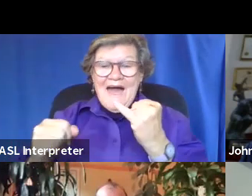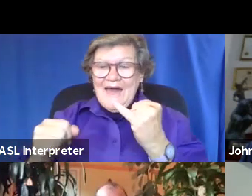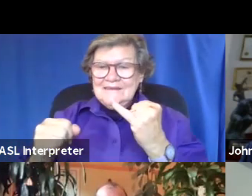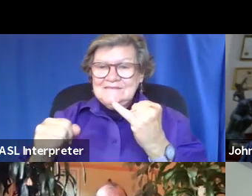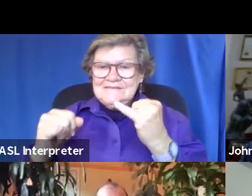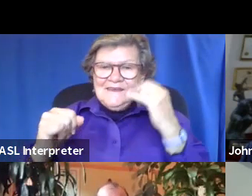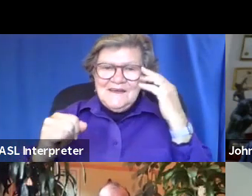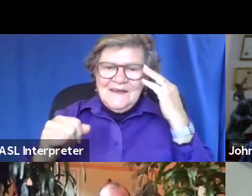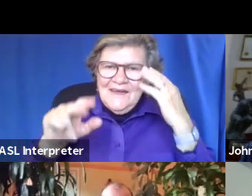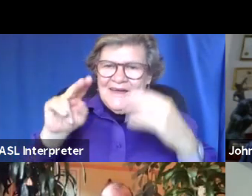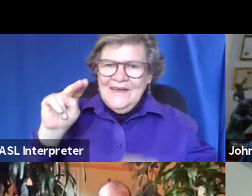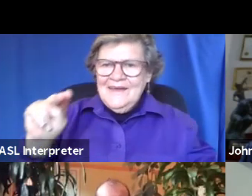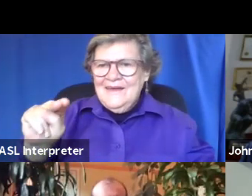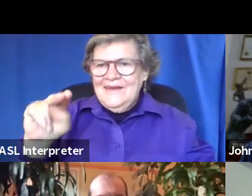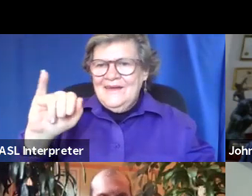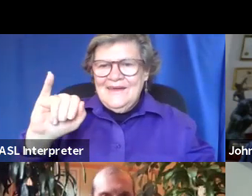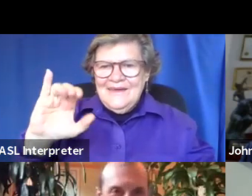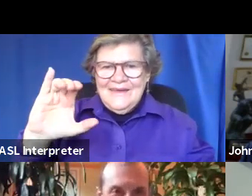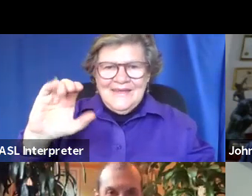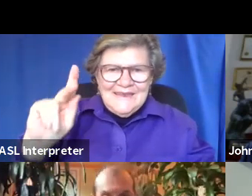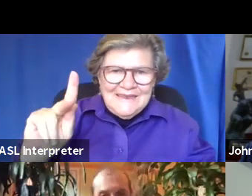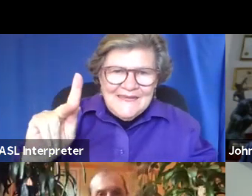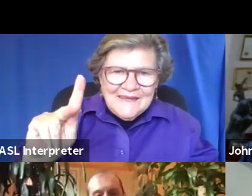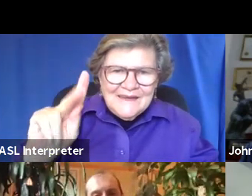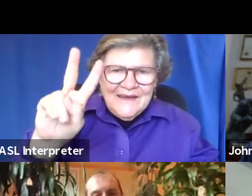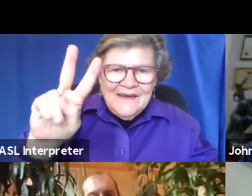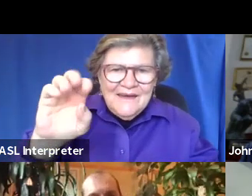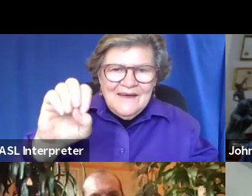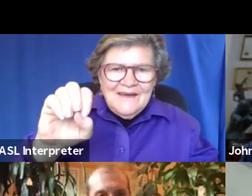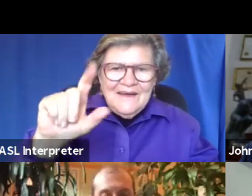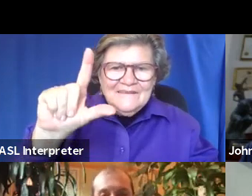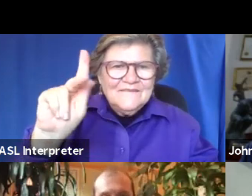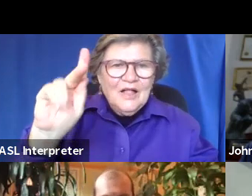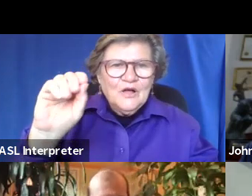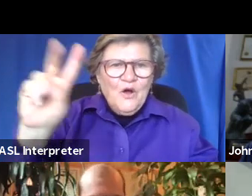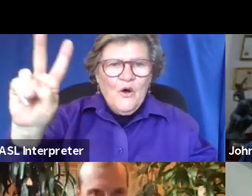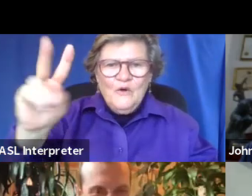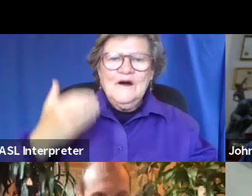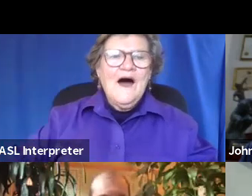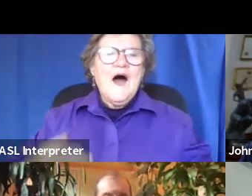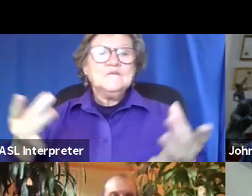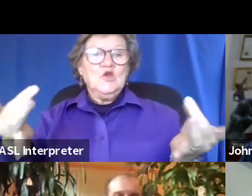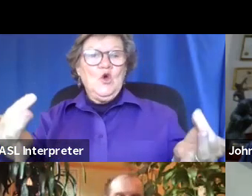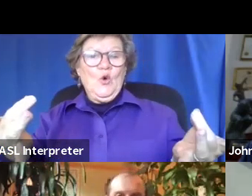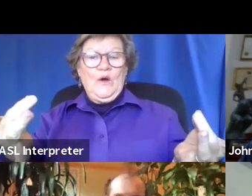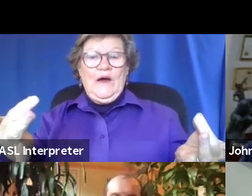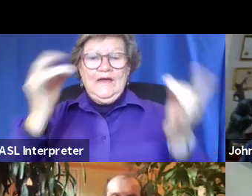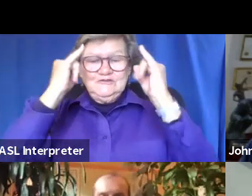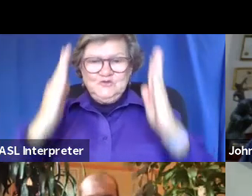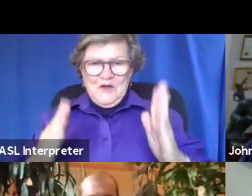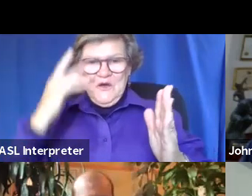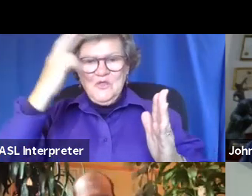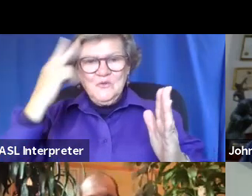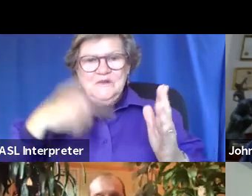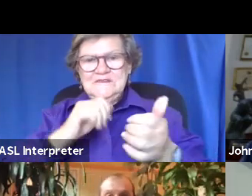Nick Velkov. Hi, thanks so much. My name is Nick. I'm a yoga instructor. Now, the reason I'm running for